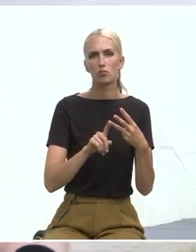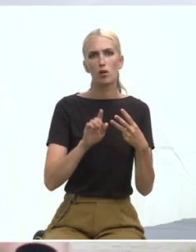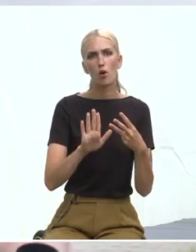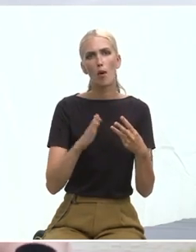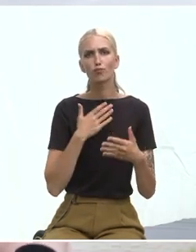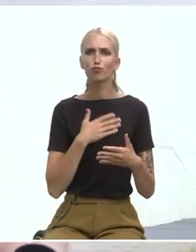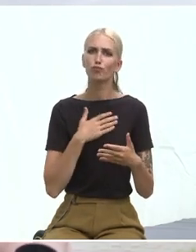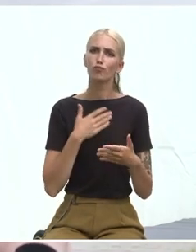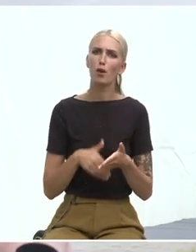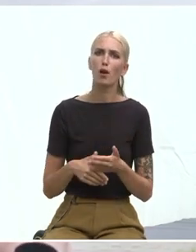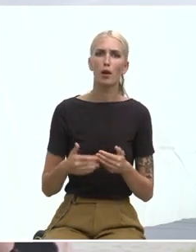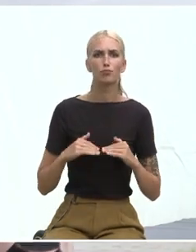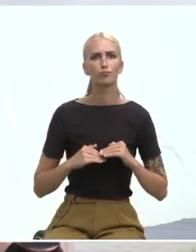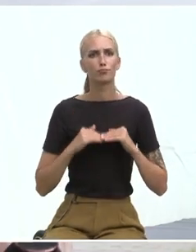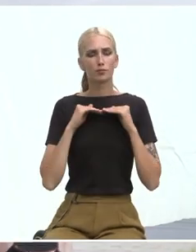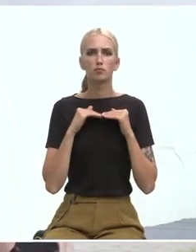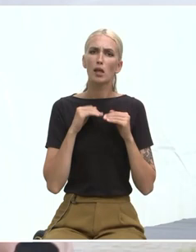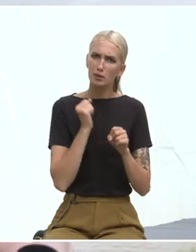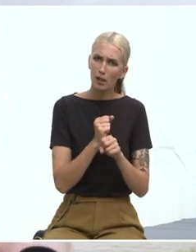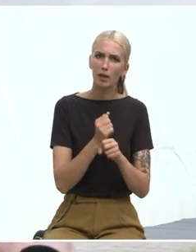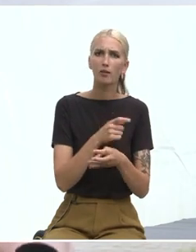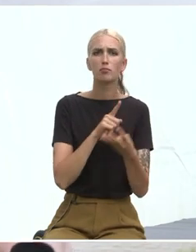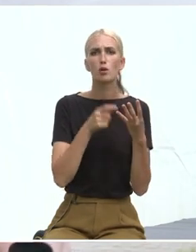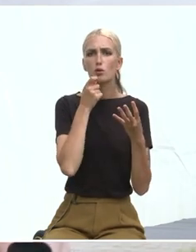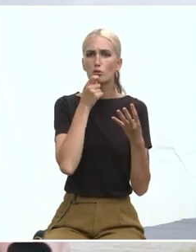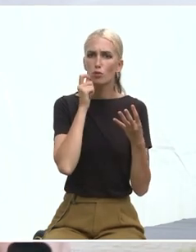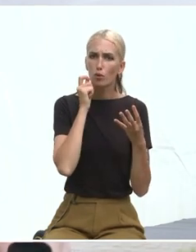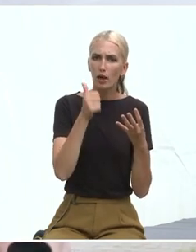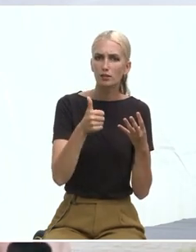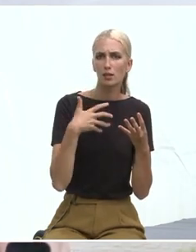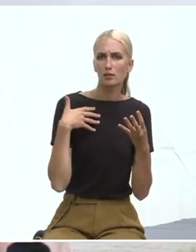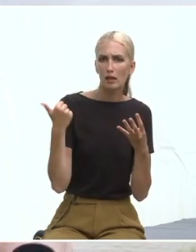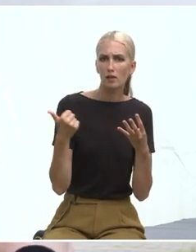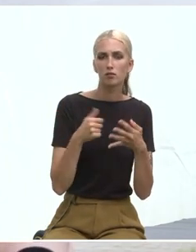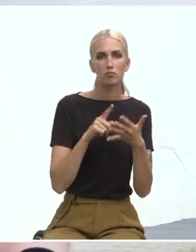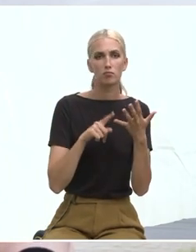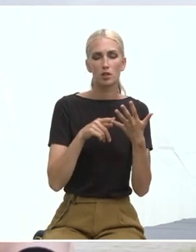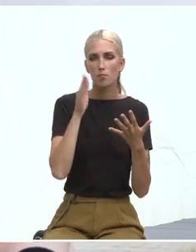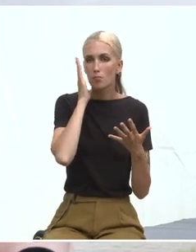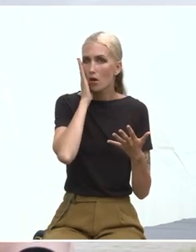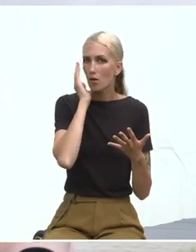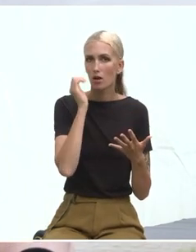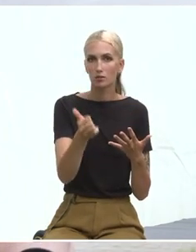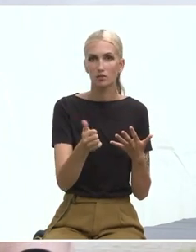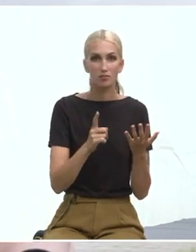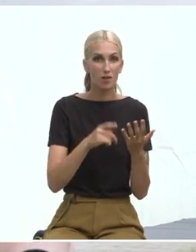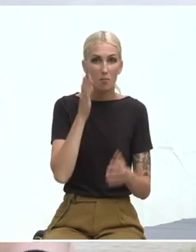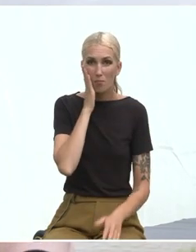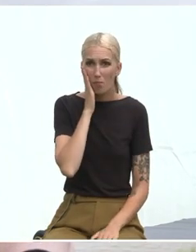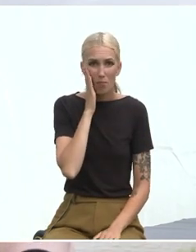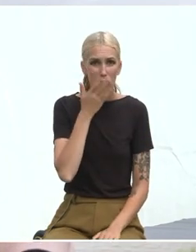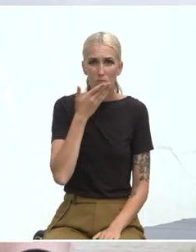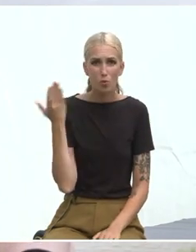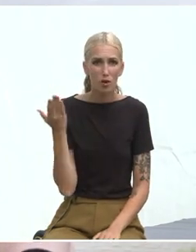good, eat well, and definitely sleep well. Like, sleep is one of the, if you don't have sleep covered,